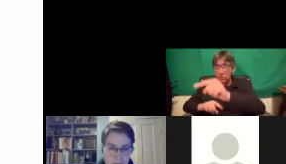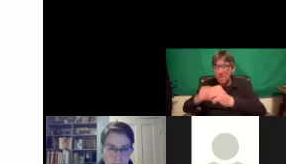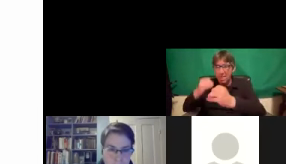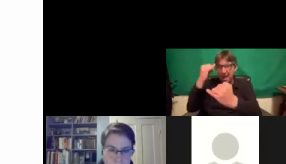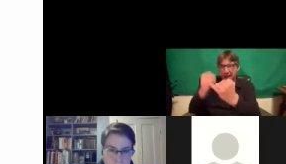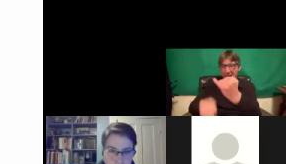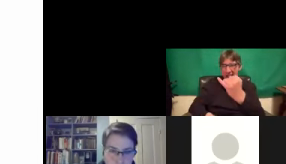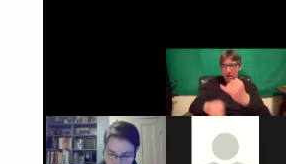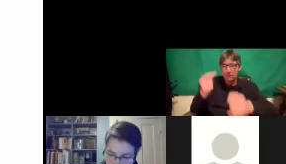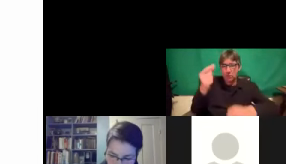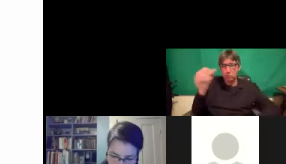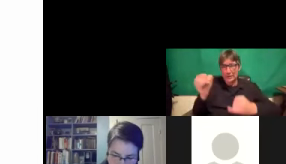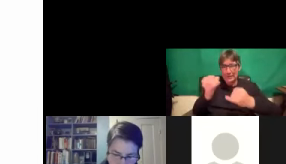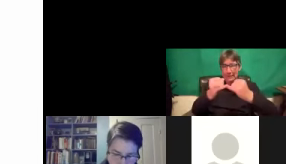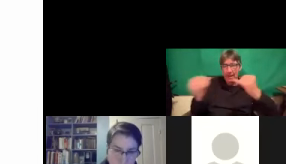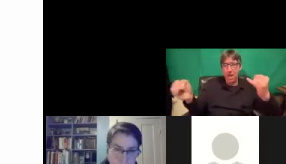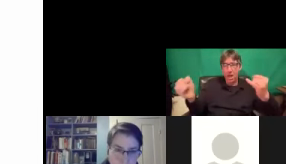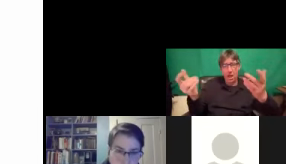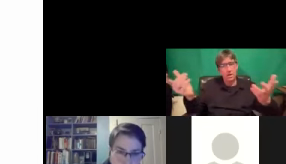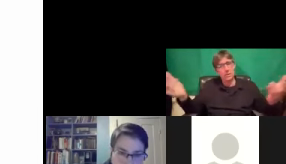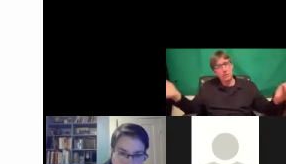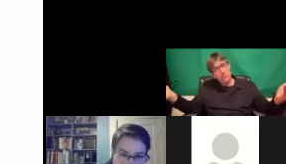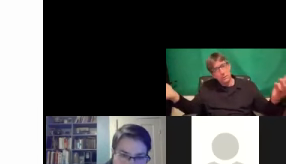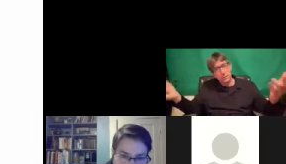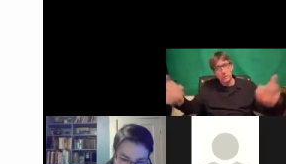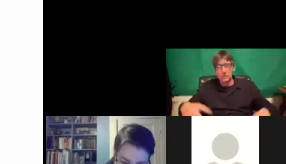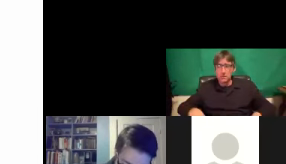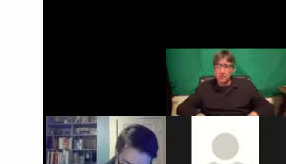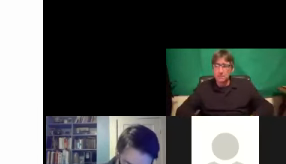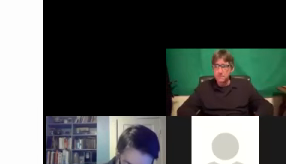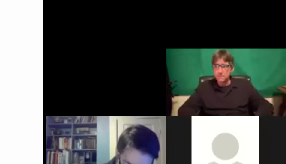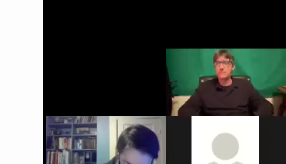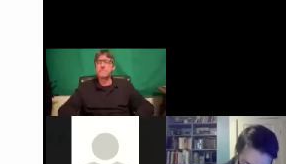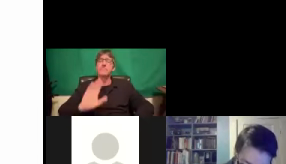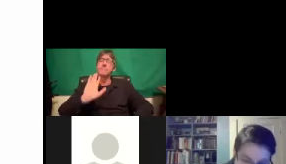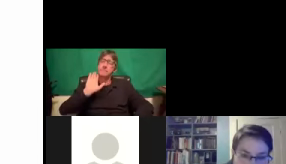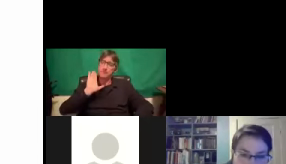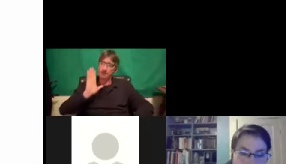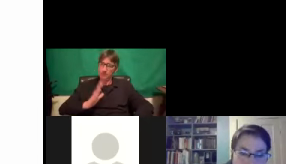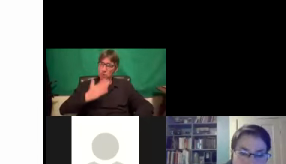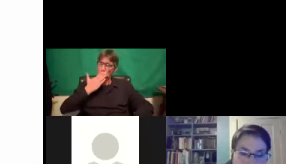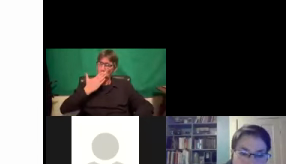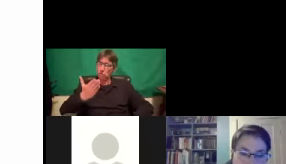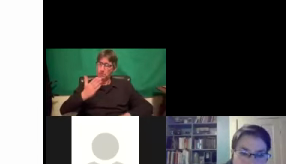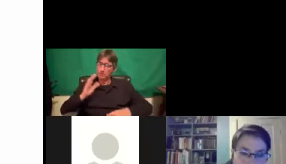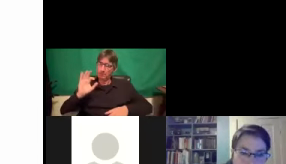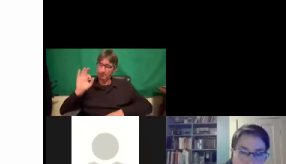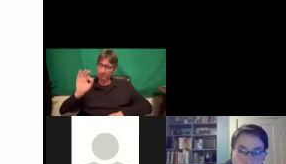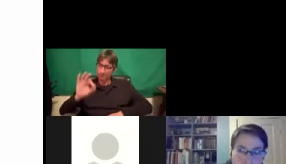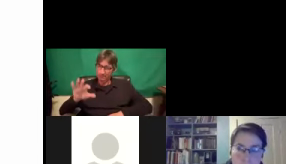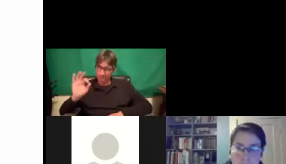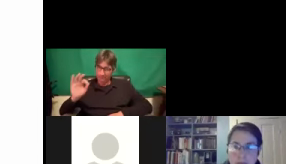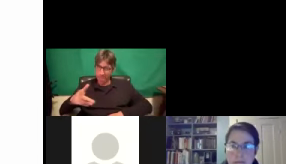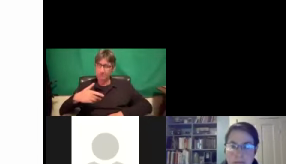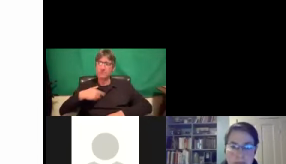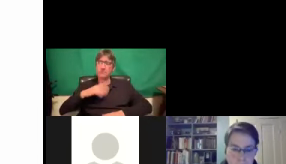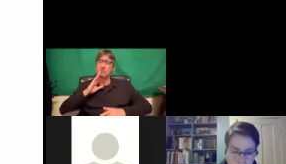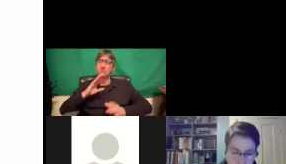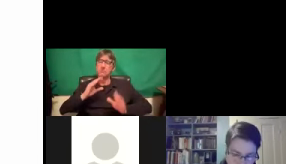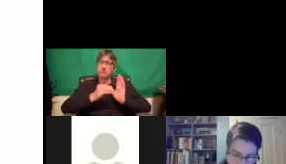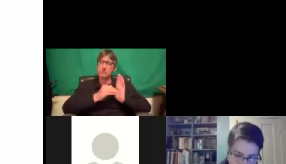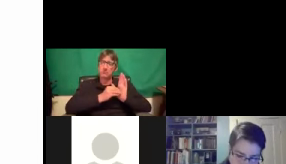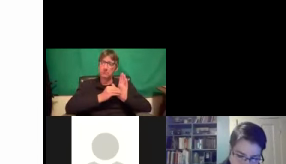Thank you. We will make a note of that. And then to respond to the specific